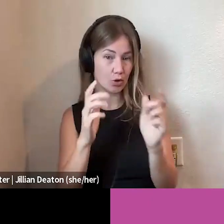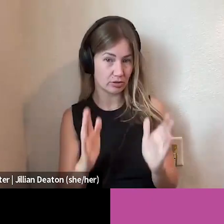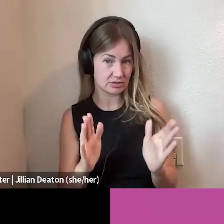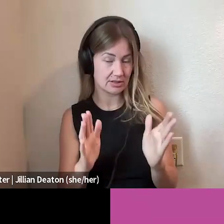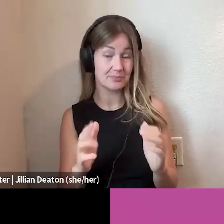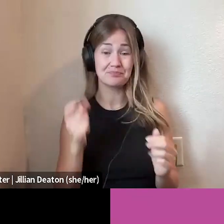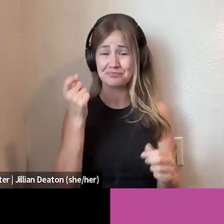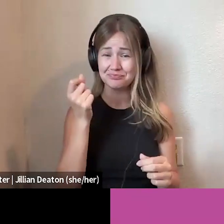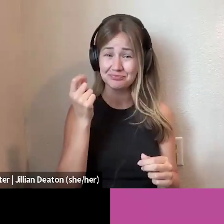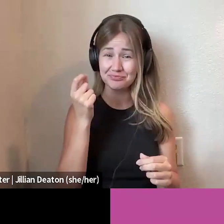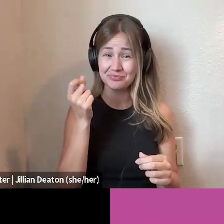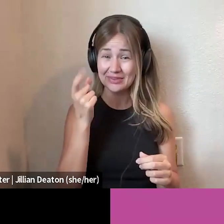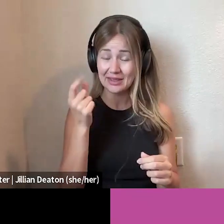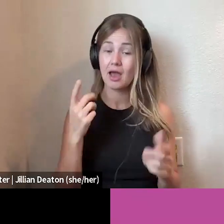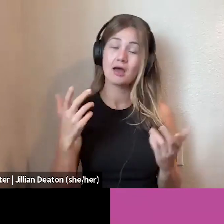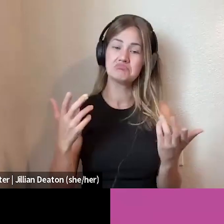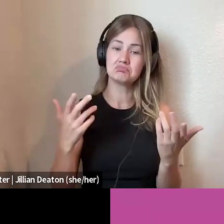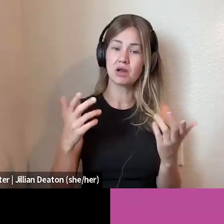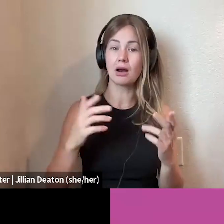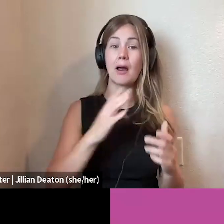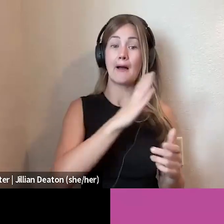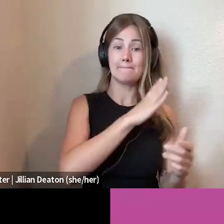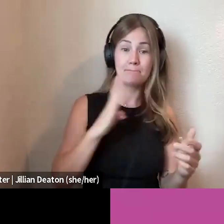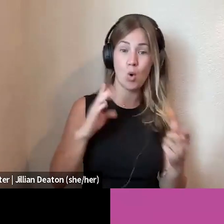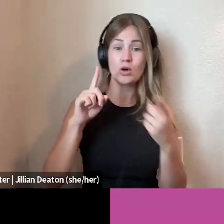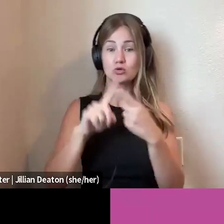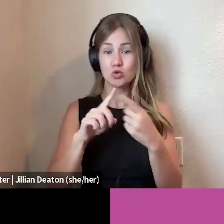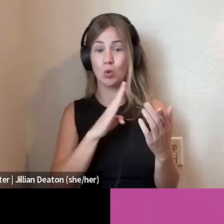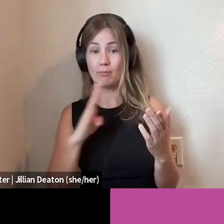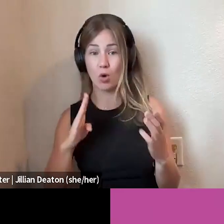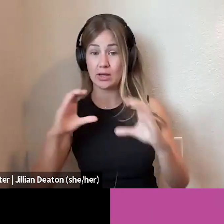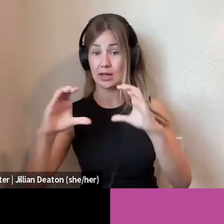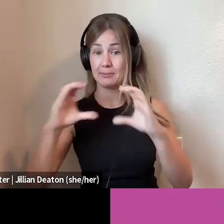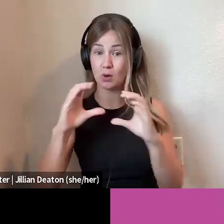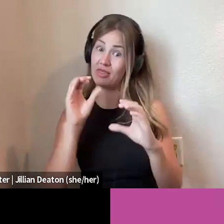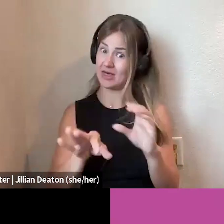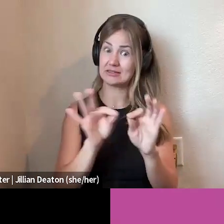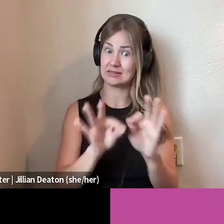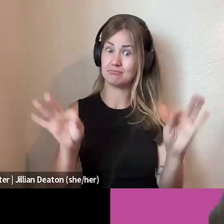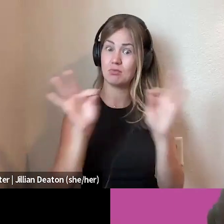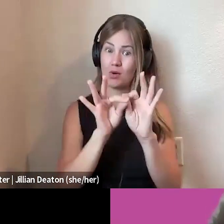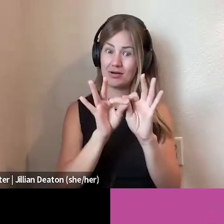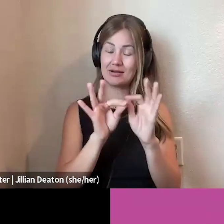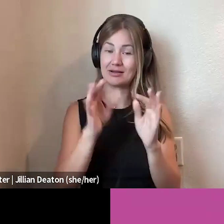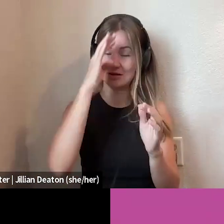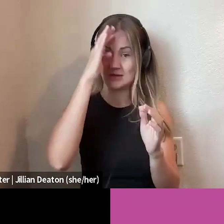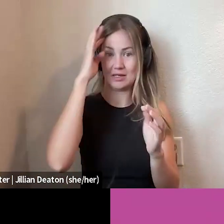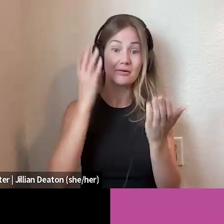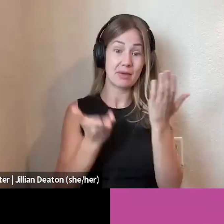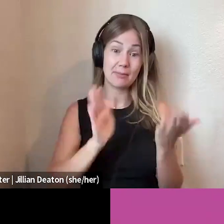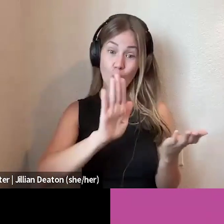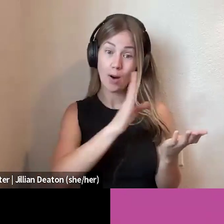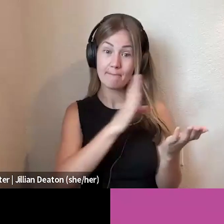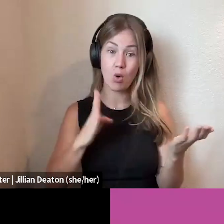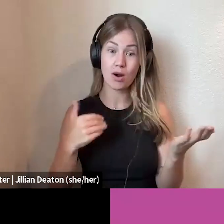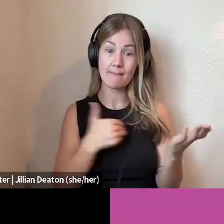often, so one, board to board communication. And again, this is where relationships matter. Maybe your board member sits